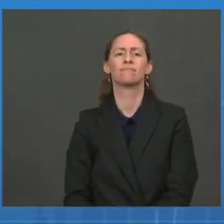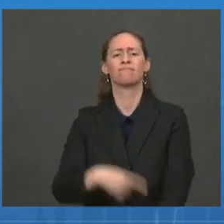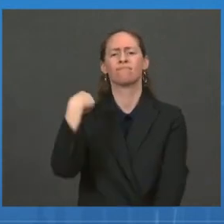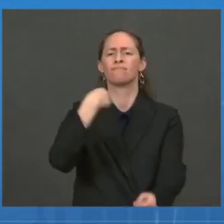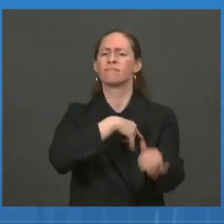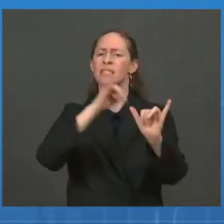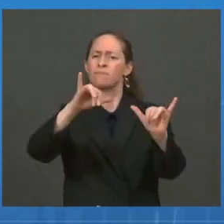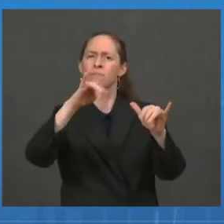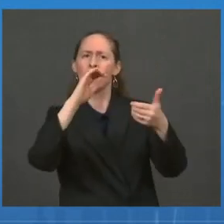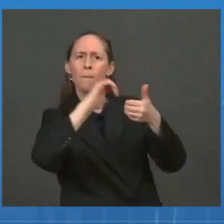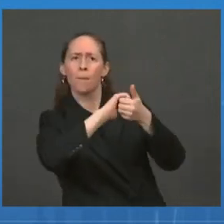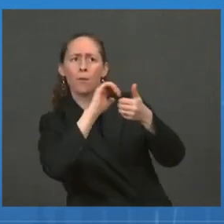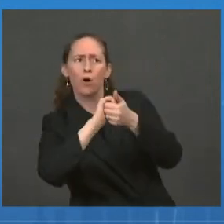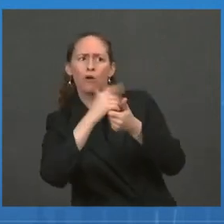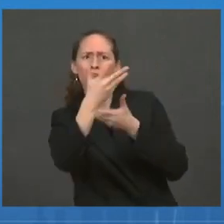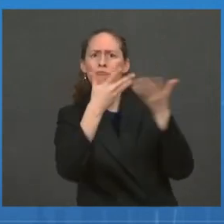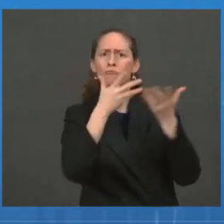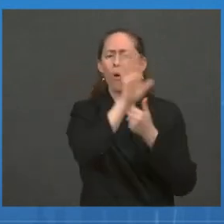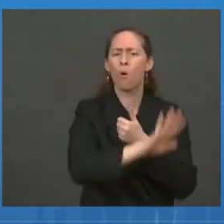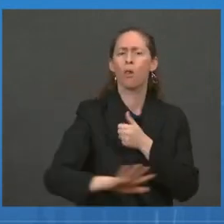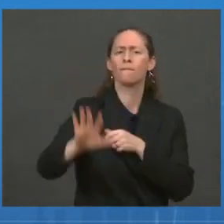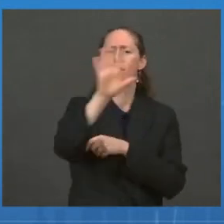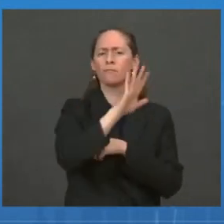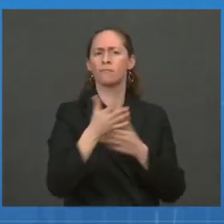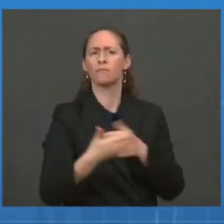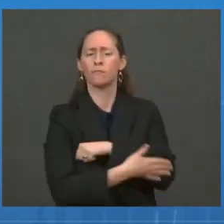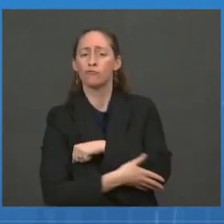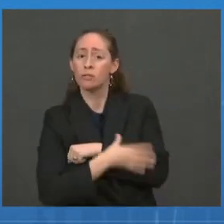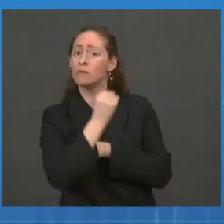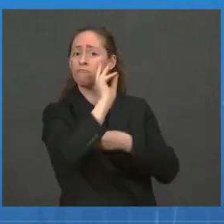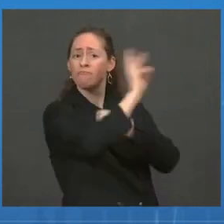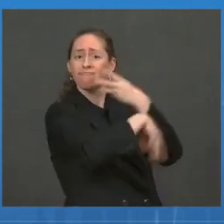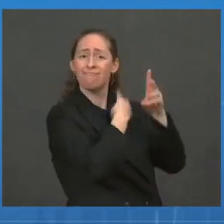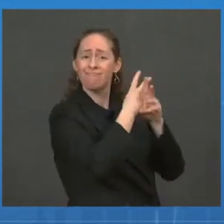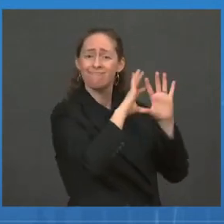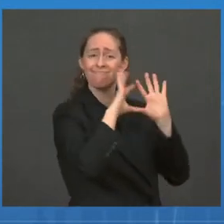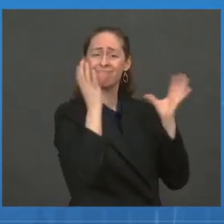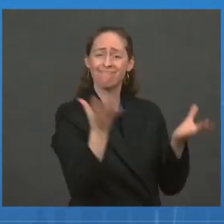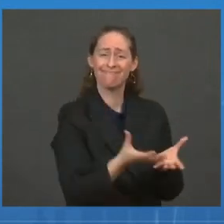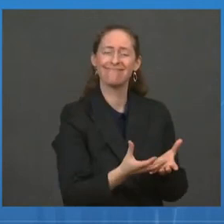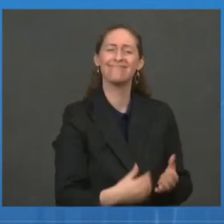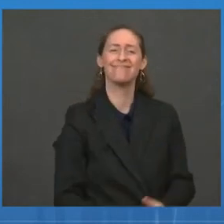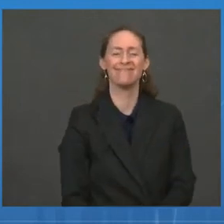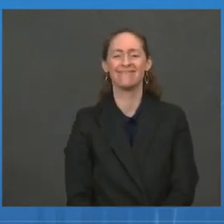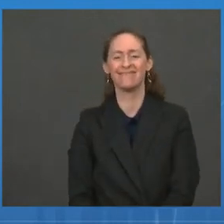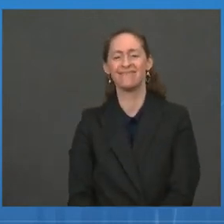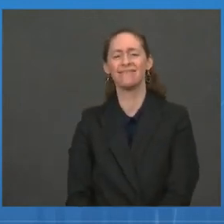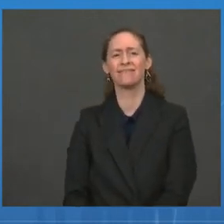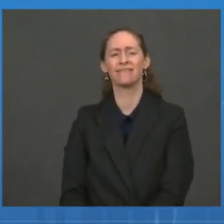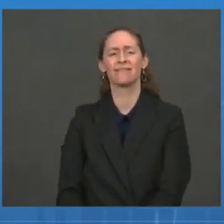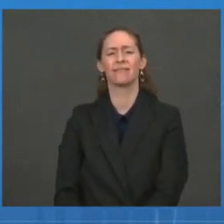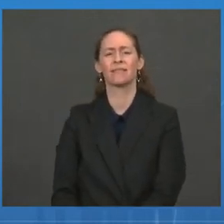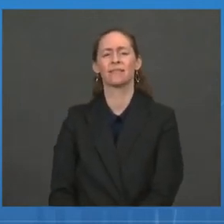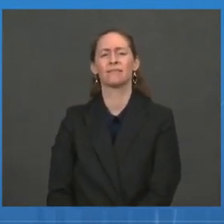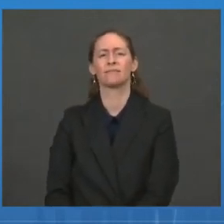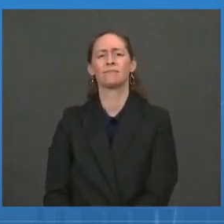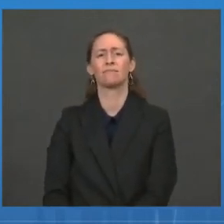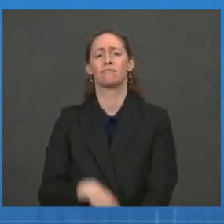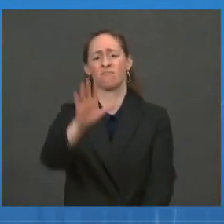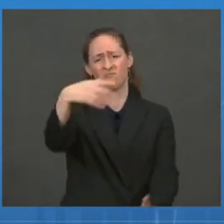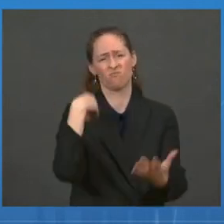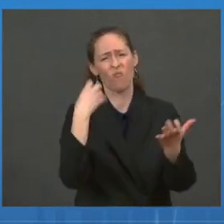copenhagen infection let me express how grateful we are to the south african government and to their expert